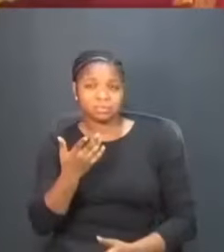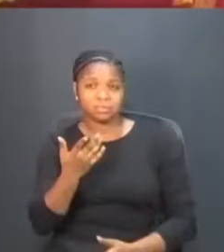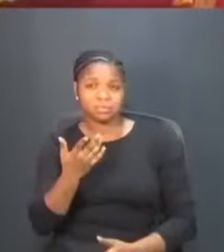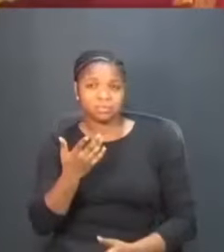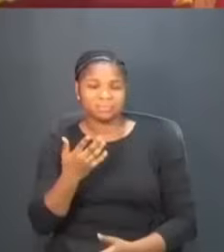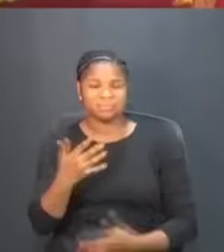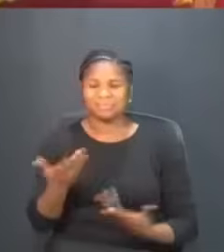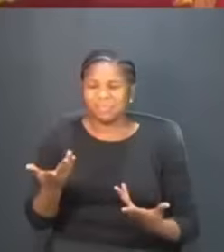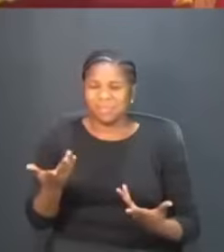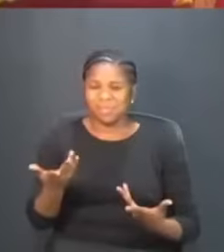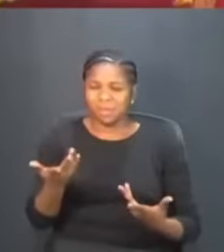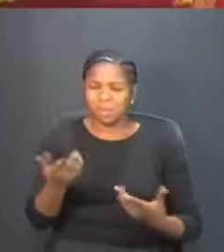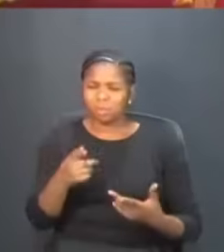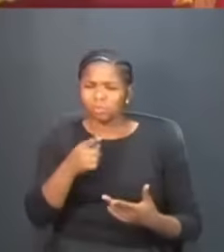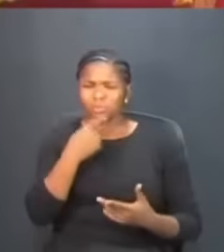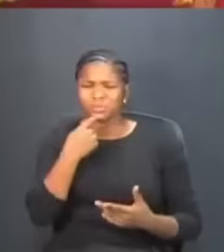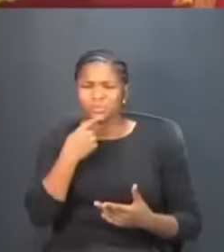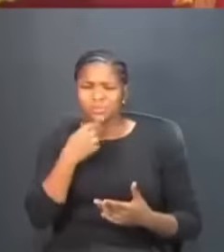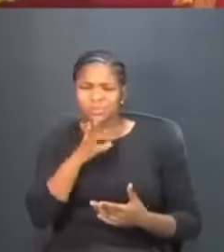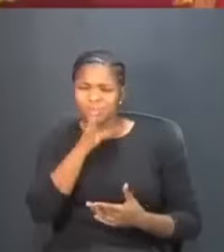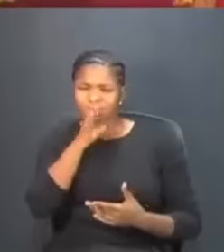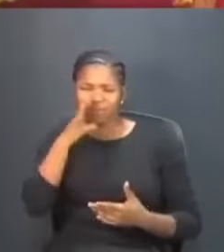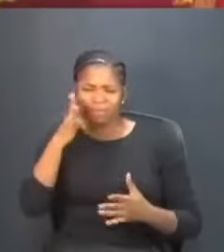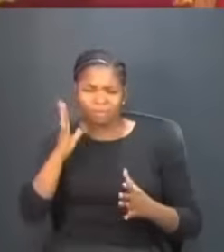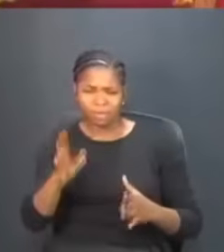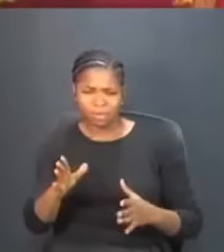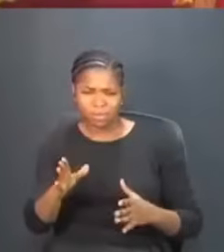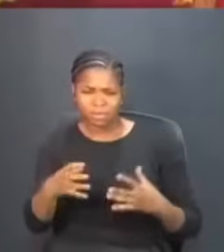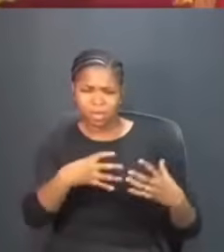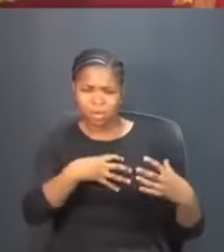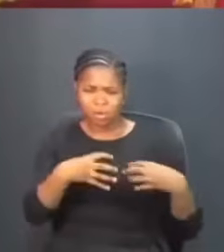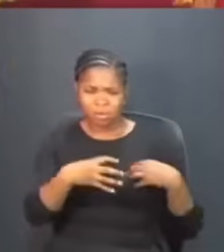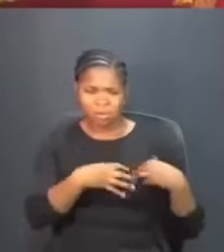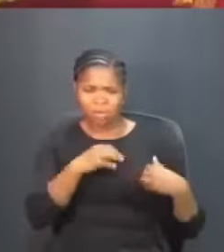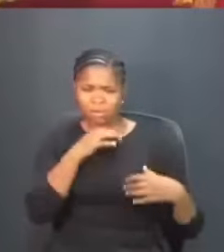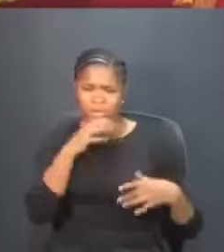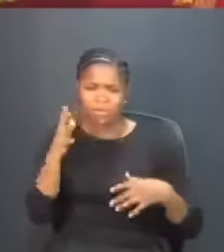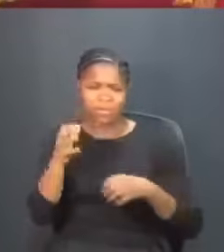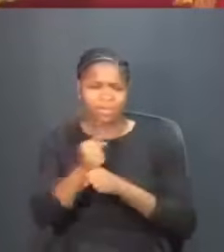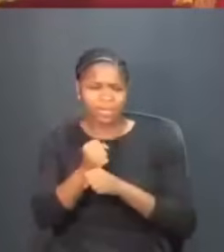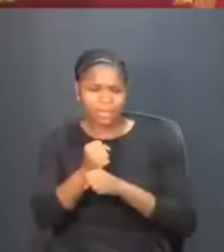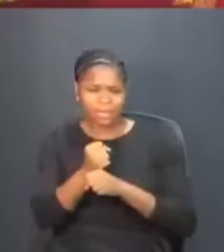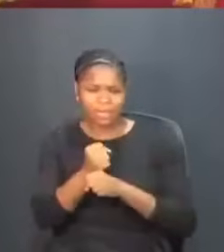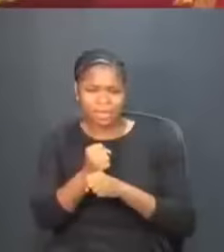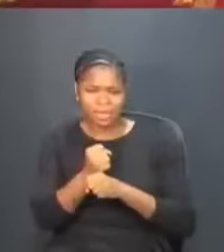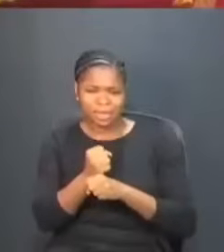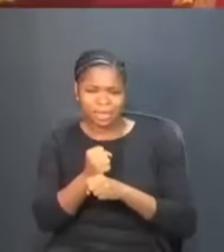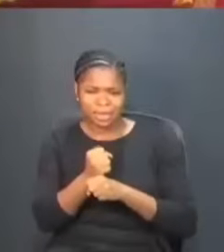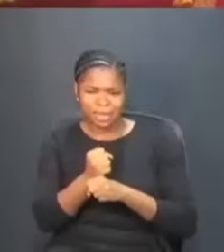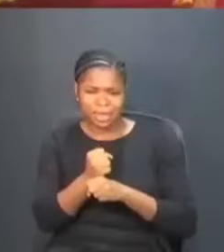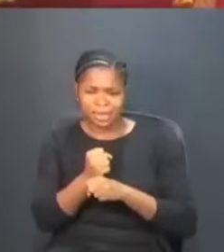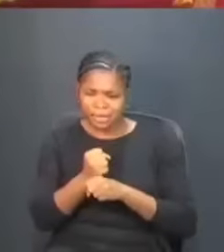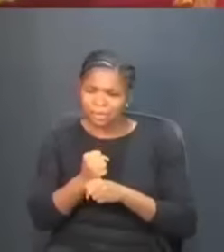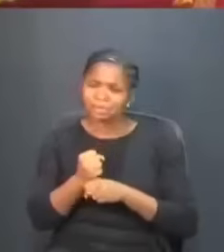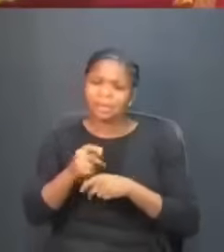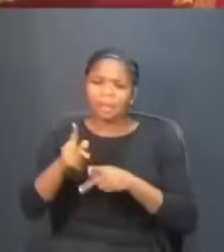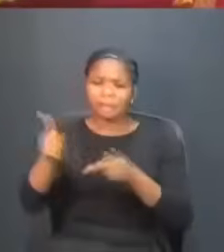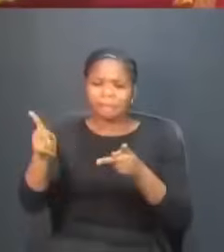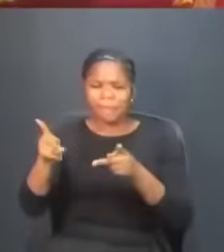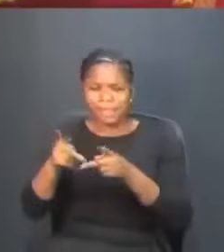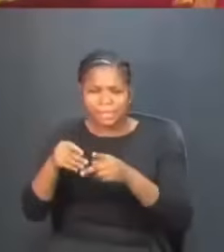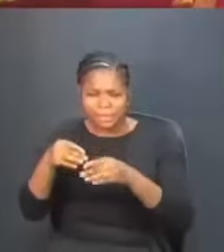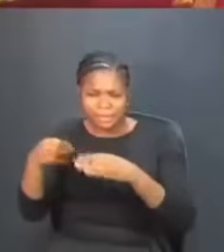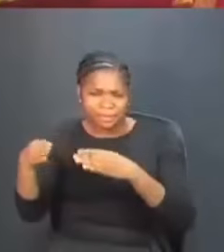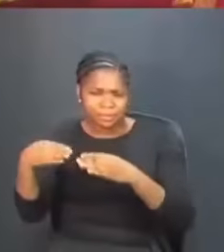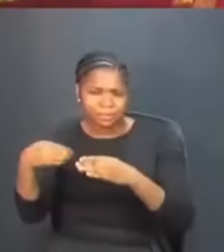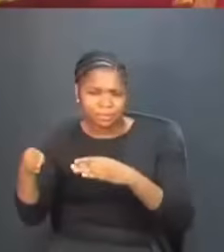complaining of the fact that they are not getting market for their produce. And that's exactly what I'm saying here. And we are saying that because